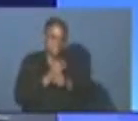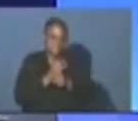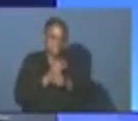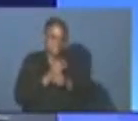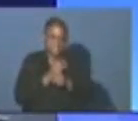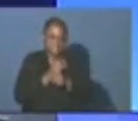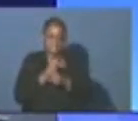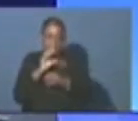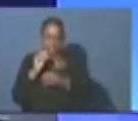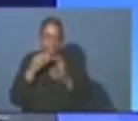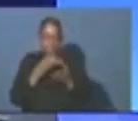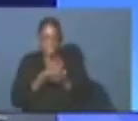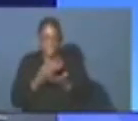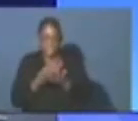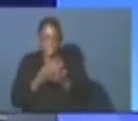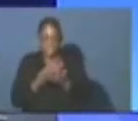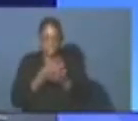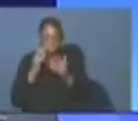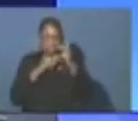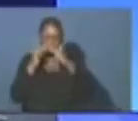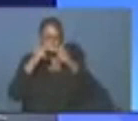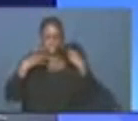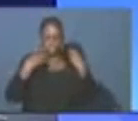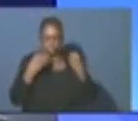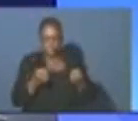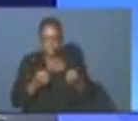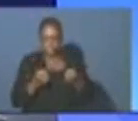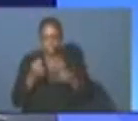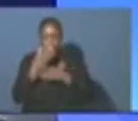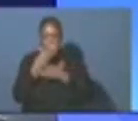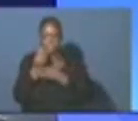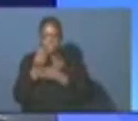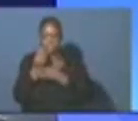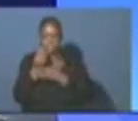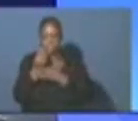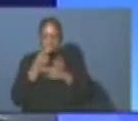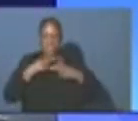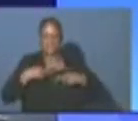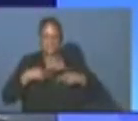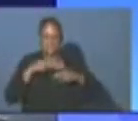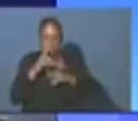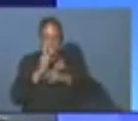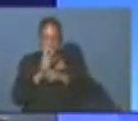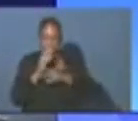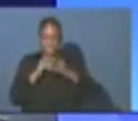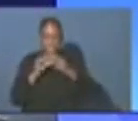CARIFORUM grant funding. This provides for the development and strengthening of a climate-resilient healthcare system in the